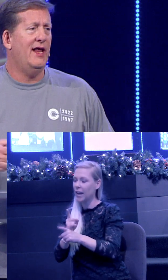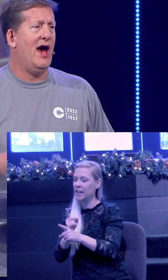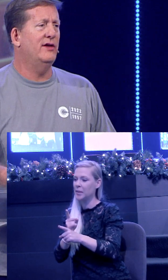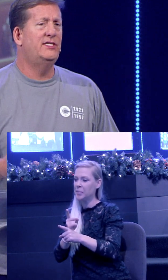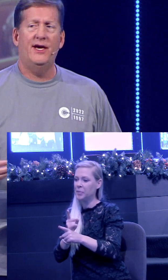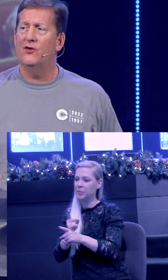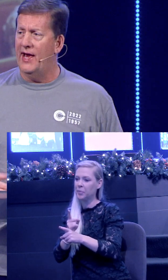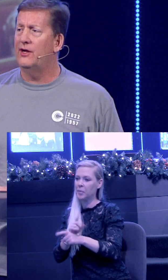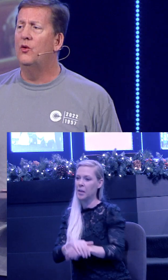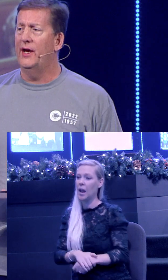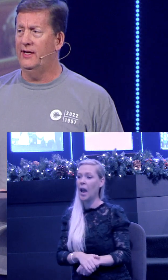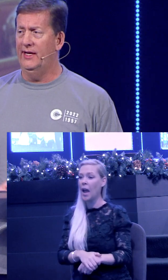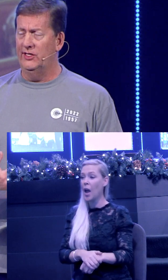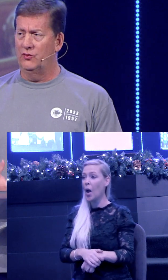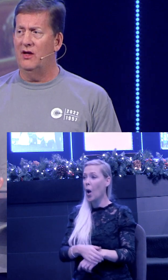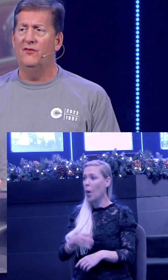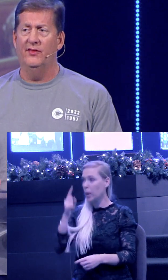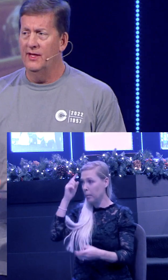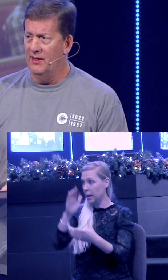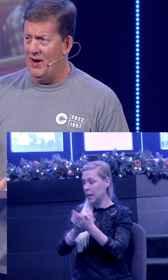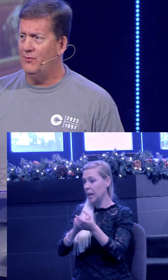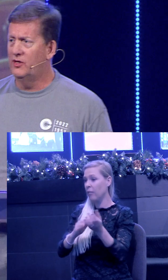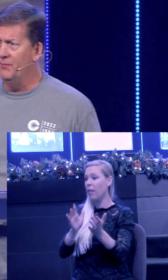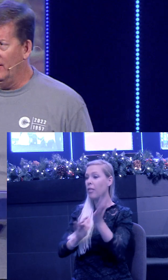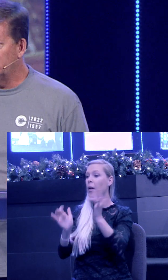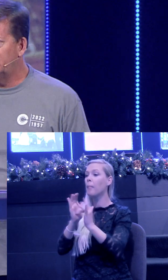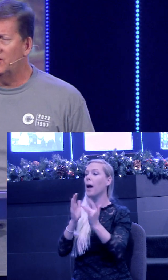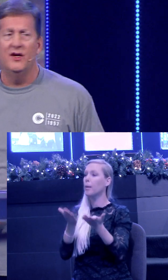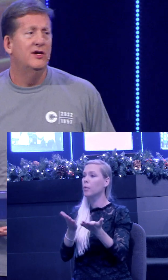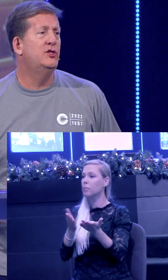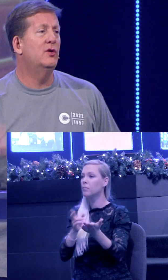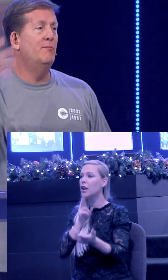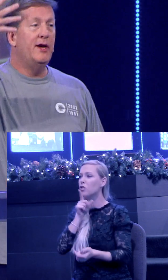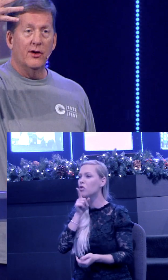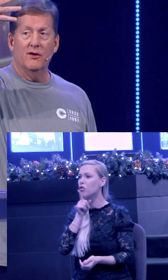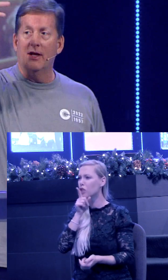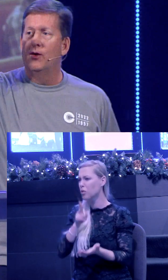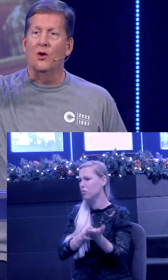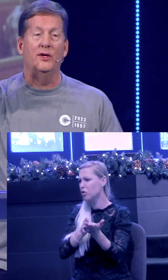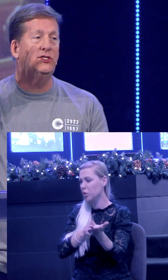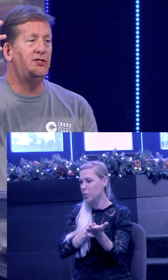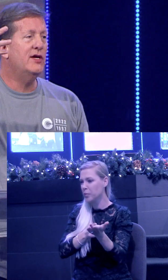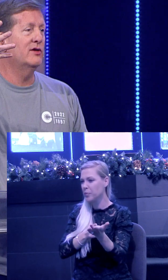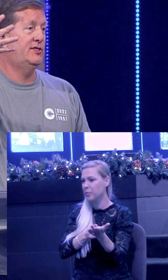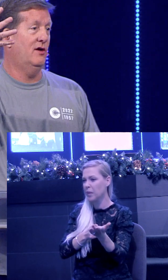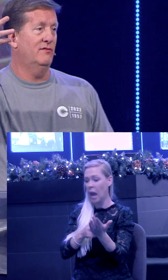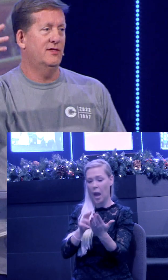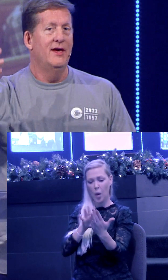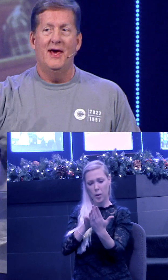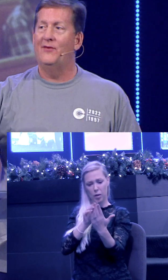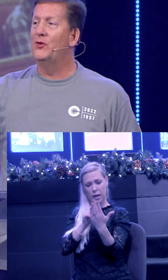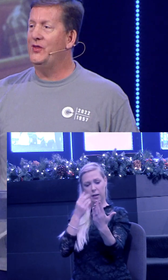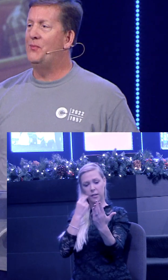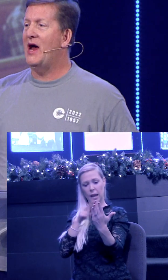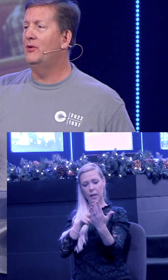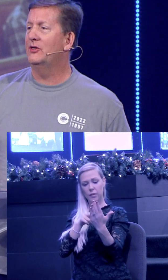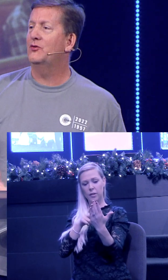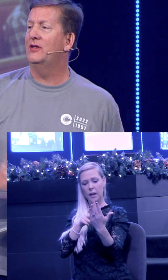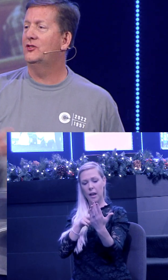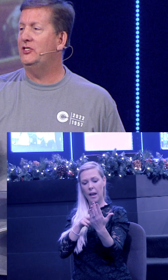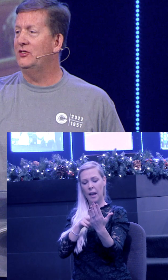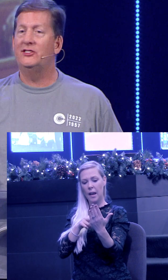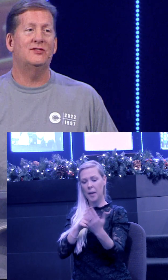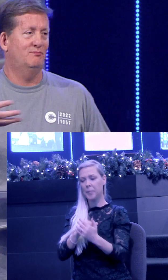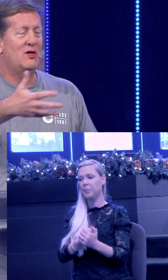is not out of date or antiquated. It is relevant. The Bible compares itself to a mirror where we see ourselves. And if you read the Bible in